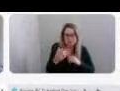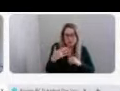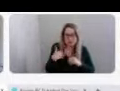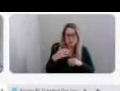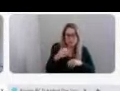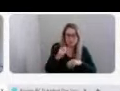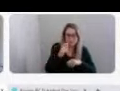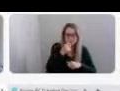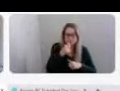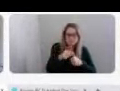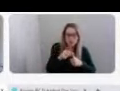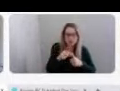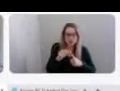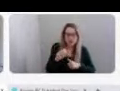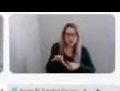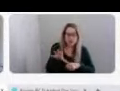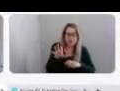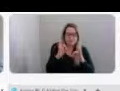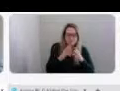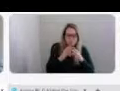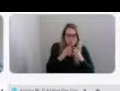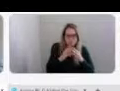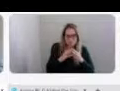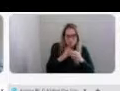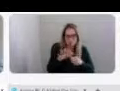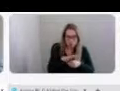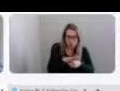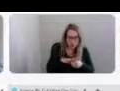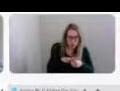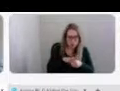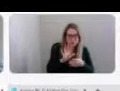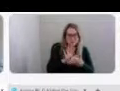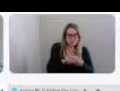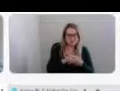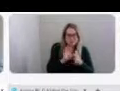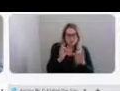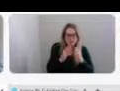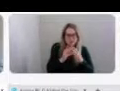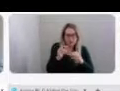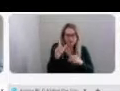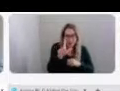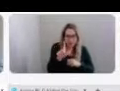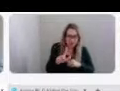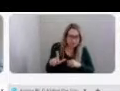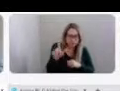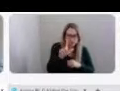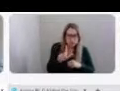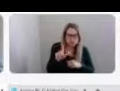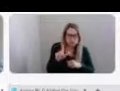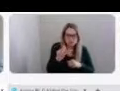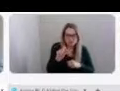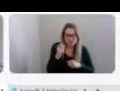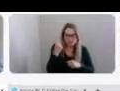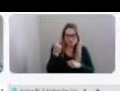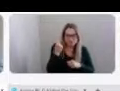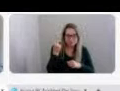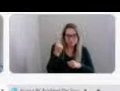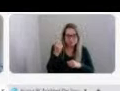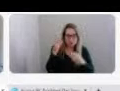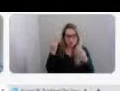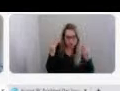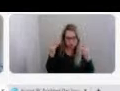in flagstaff uh the local schools are all in flagstaff the library the saturday market